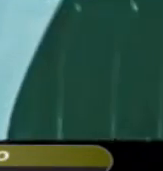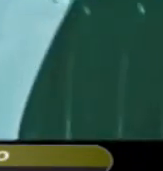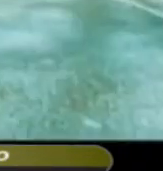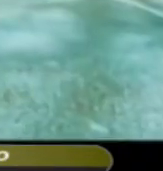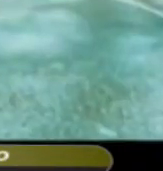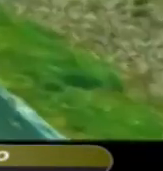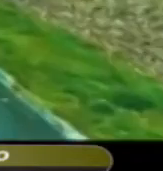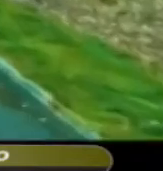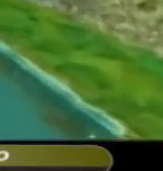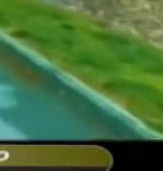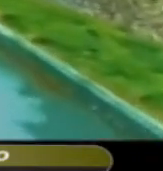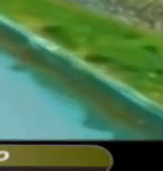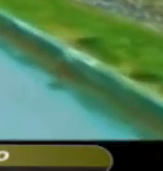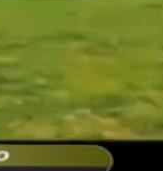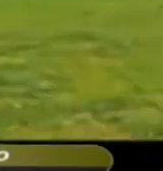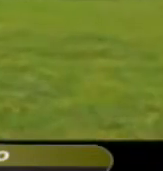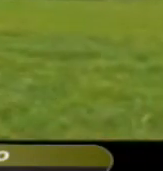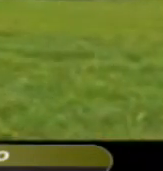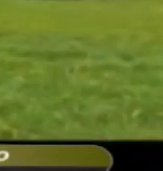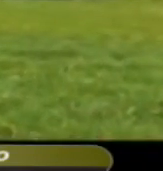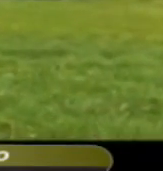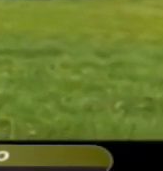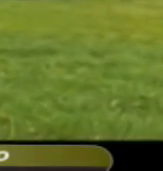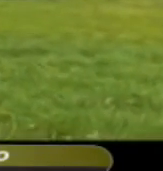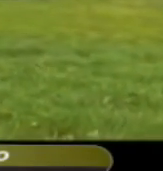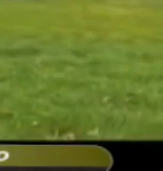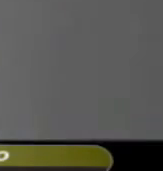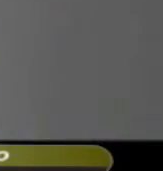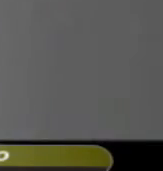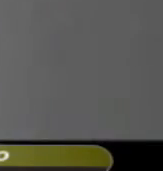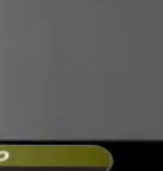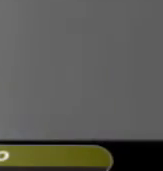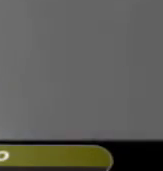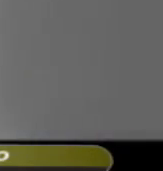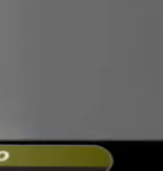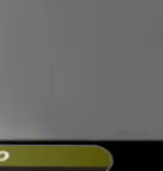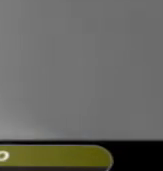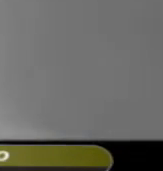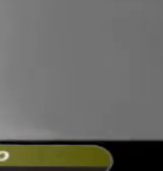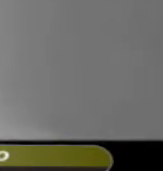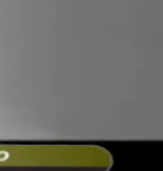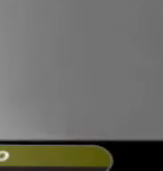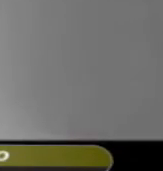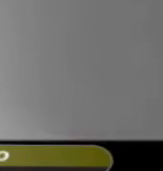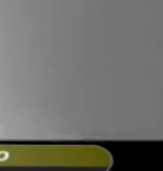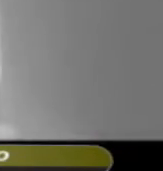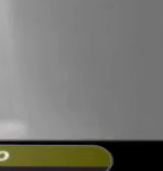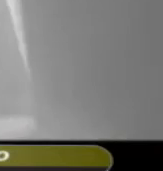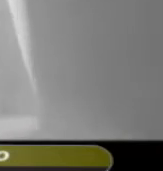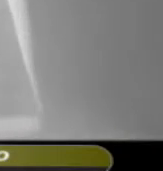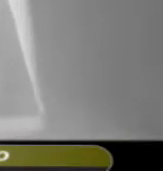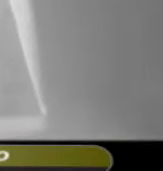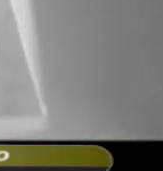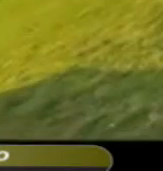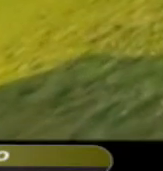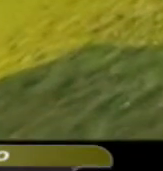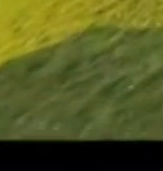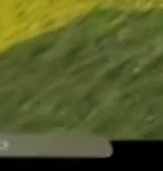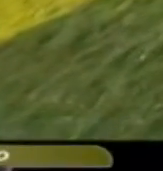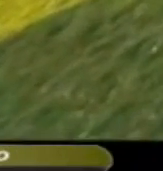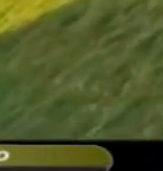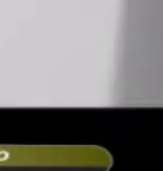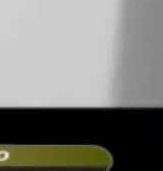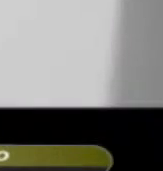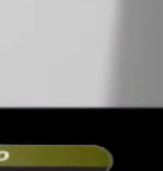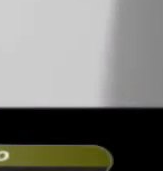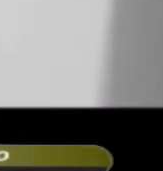Harry Taylor. You don't have to worry, girl, I'm looking for your lover. These things I see you've been doing, I like